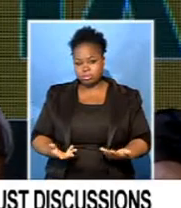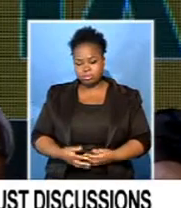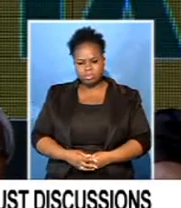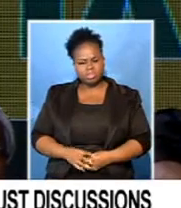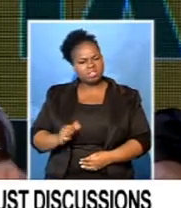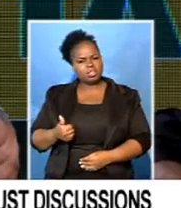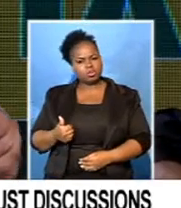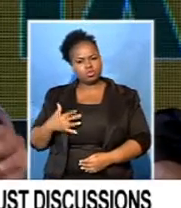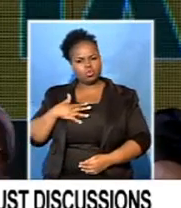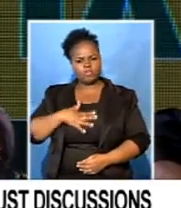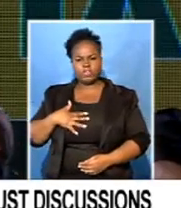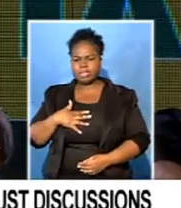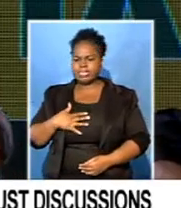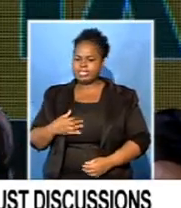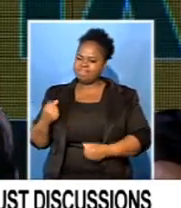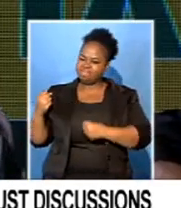And you feel,